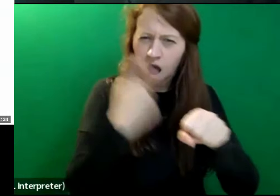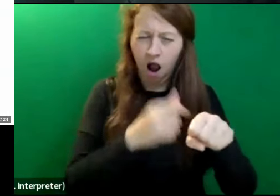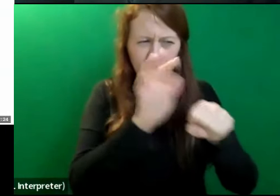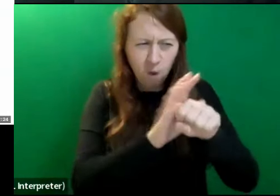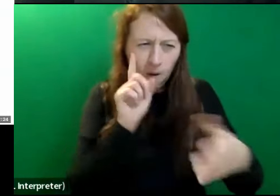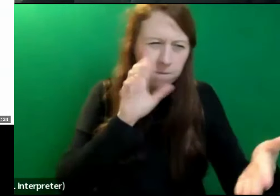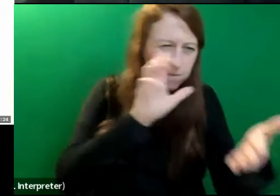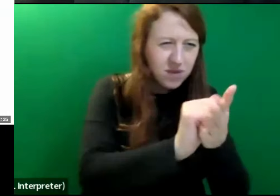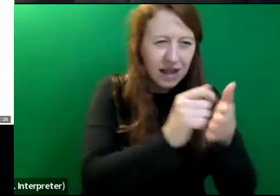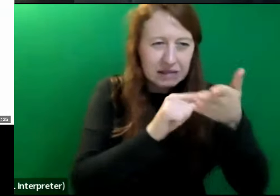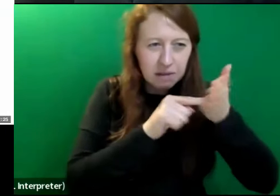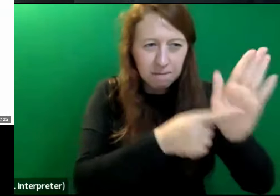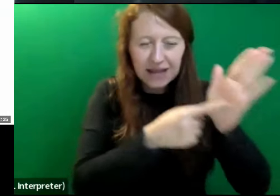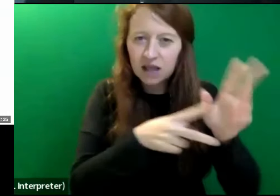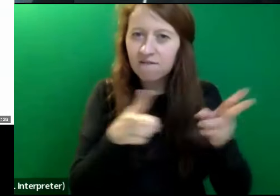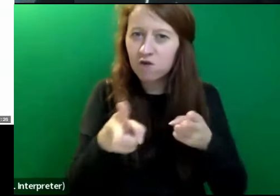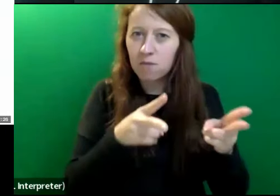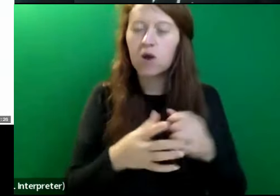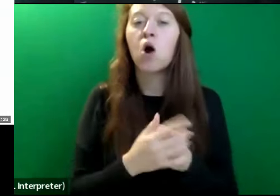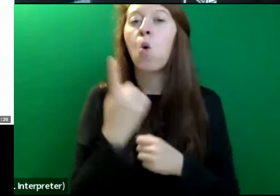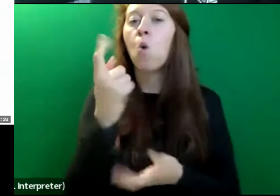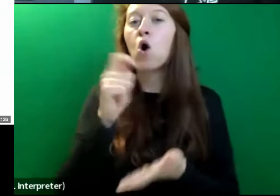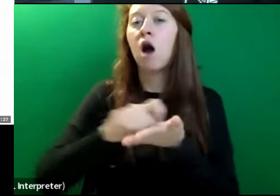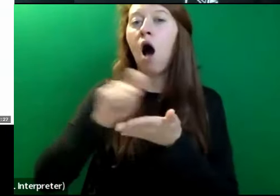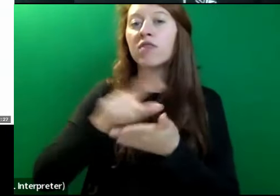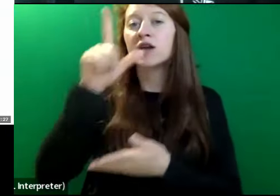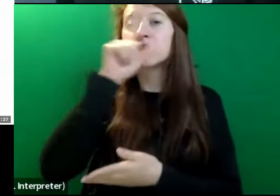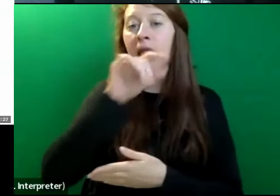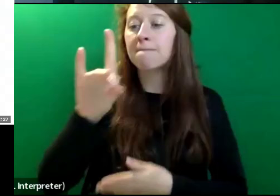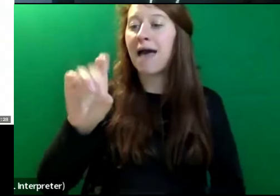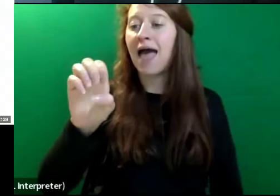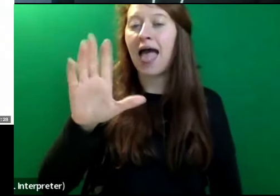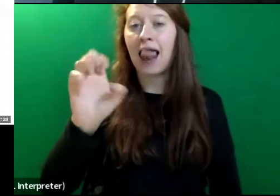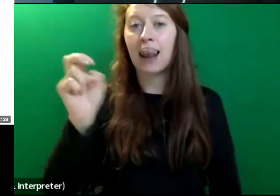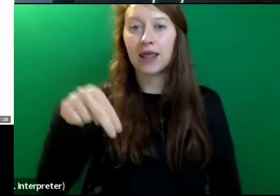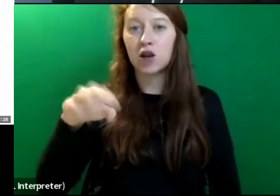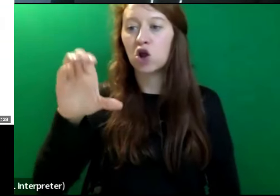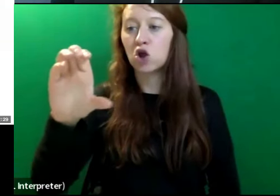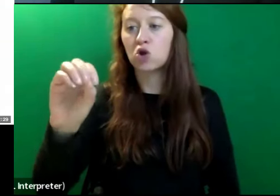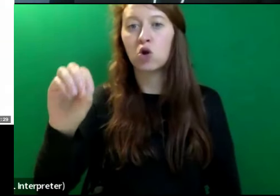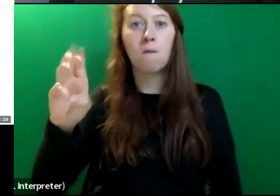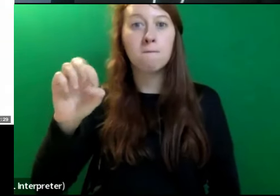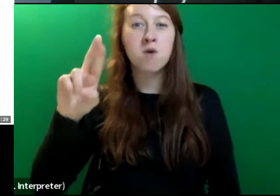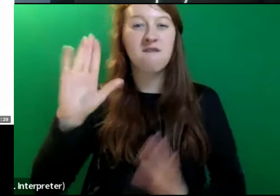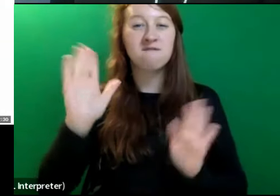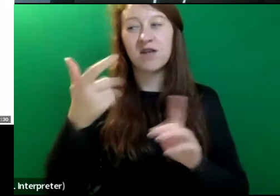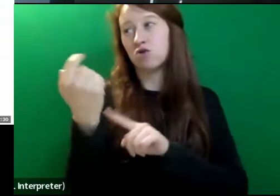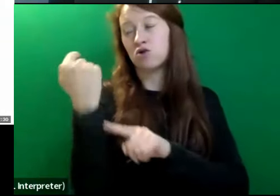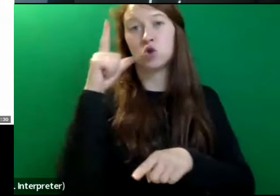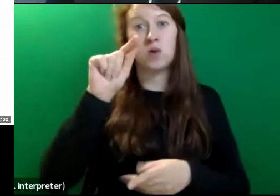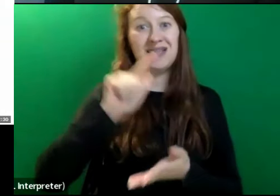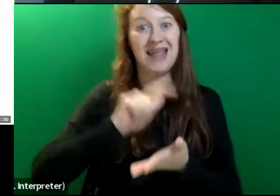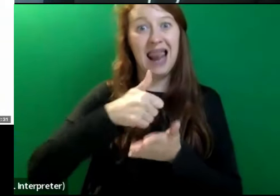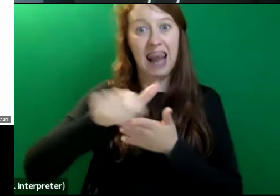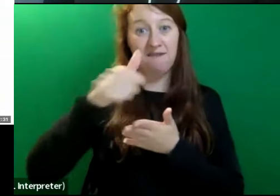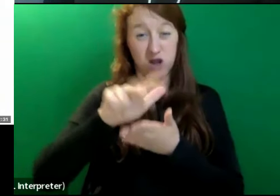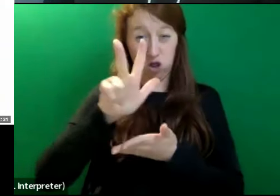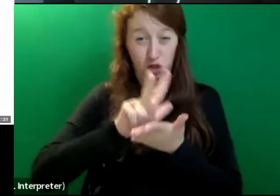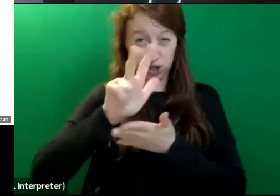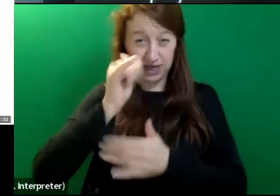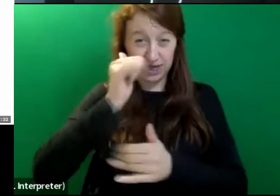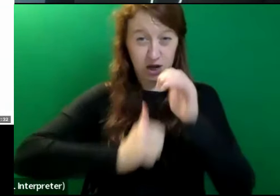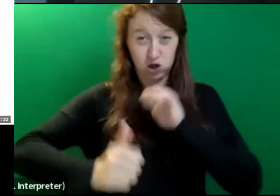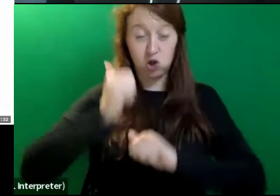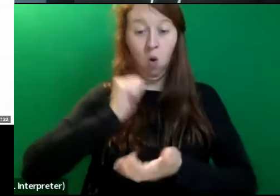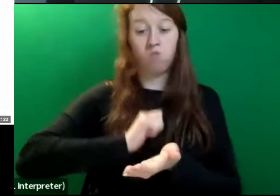author called Helen Cooper, who published a paper in 2011, that's 13 years ago.